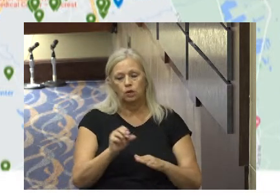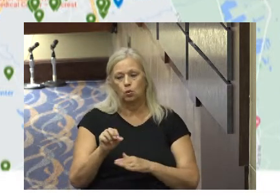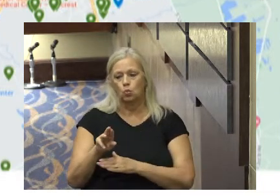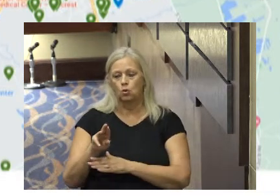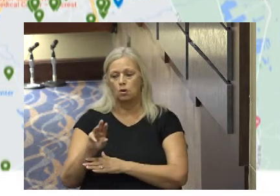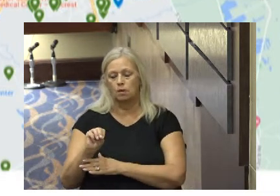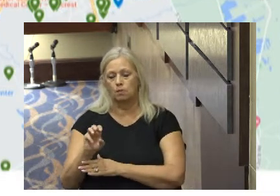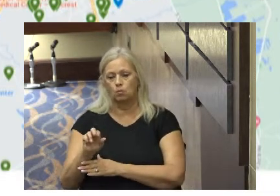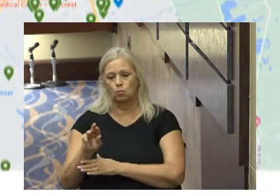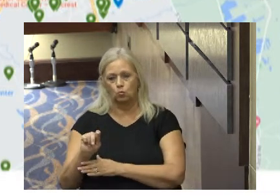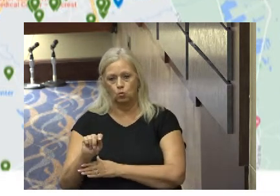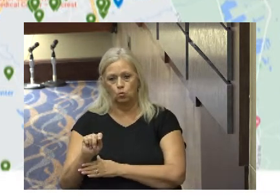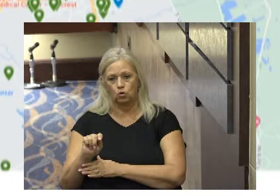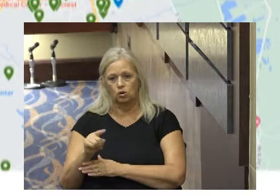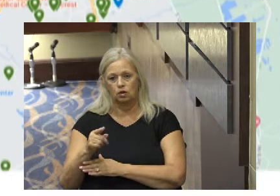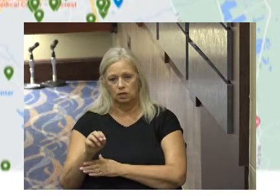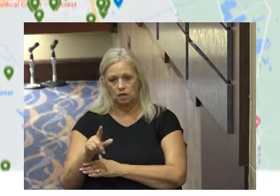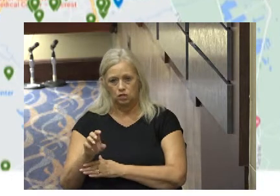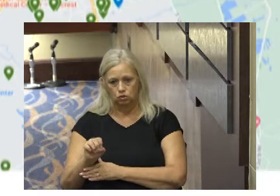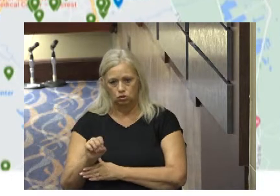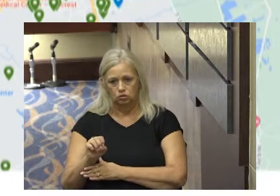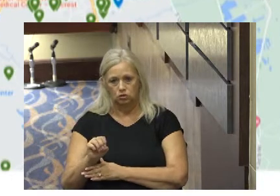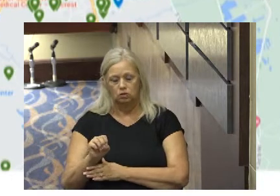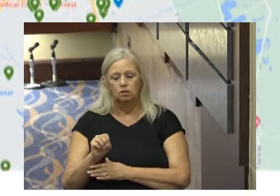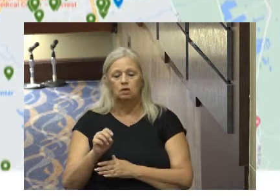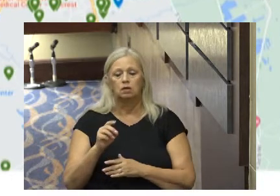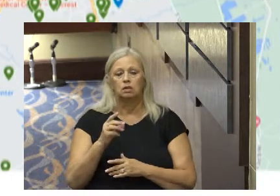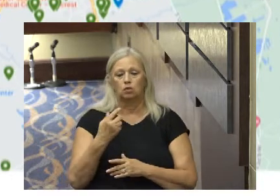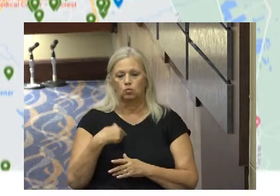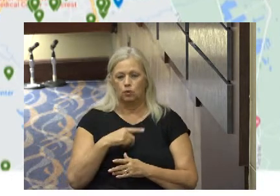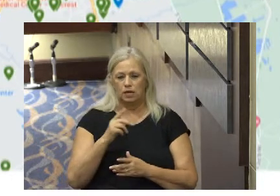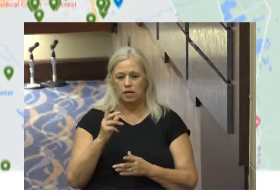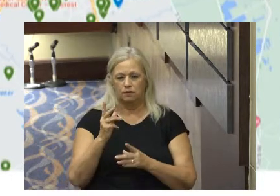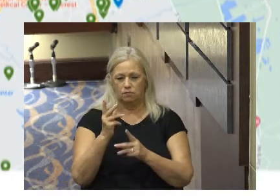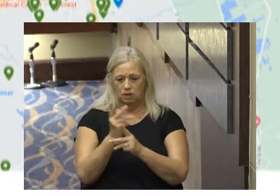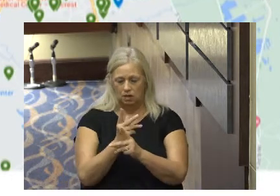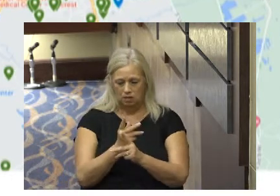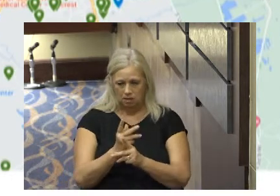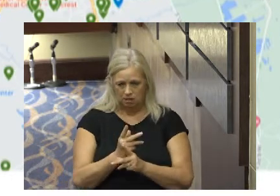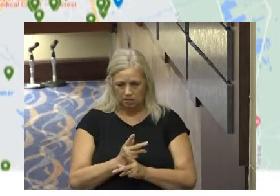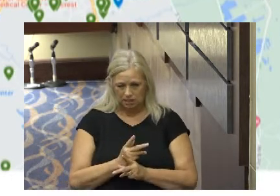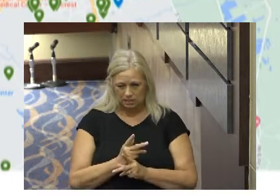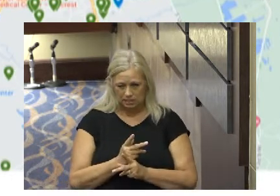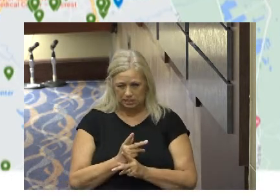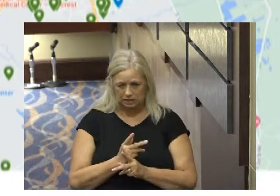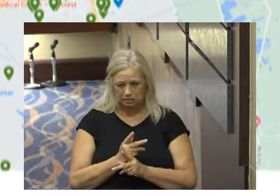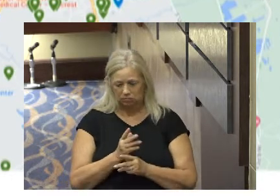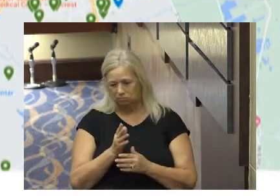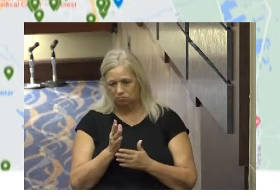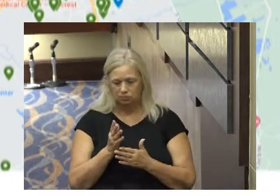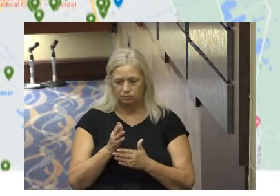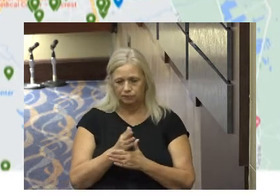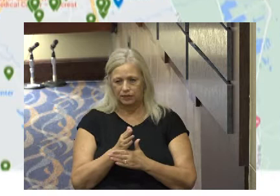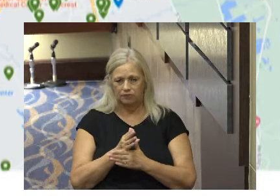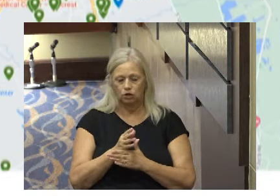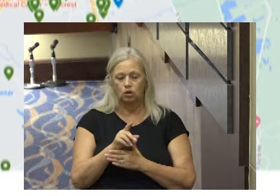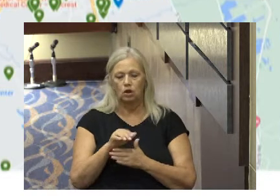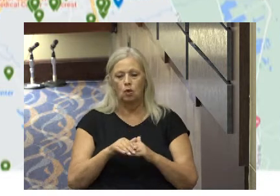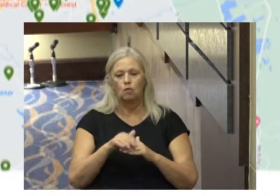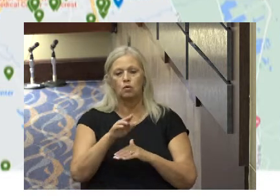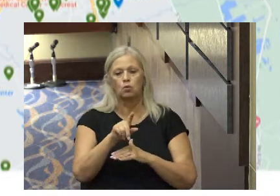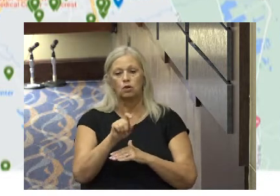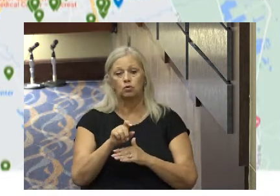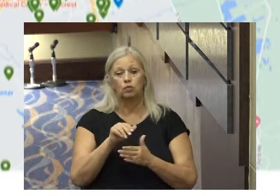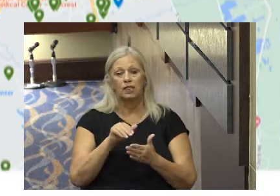combination of all the above. We've calculated just over, they've averaged over